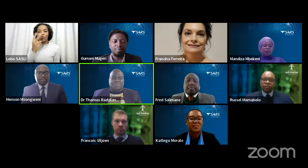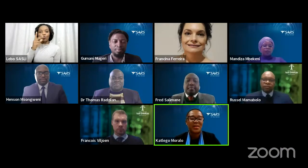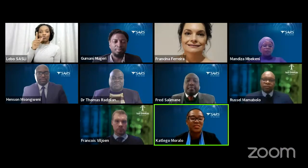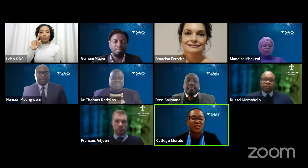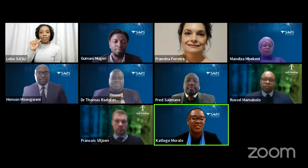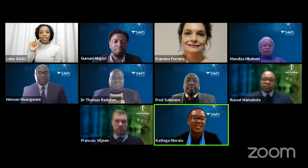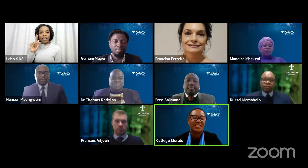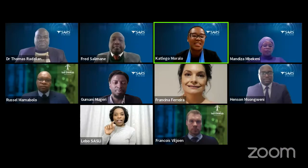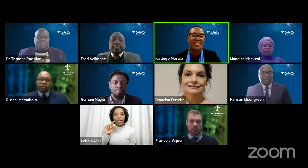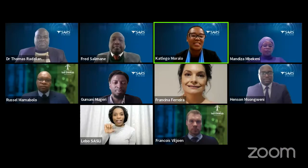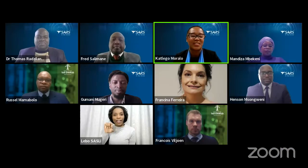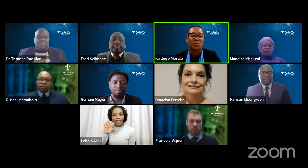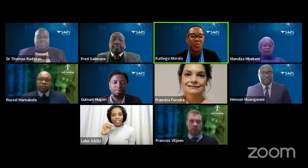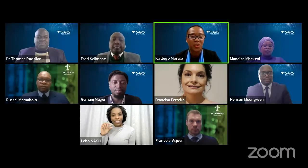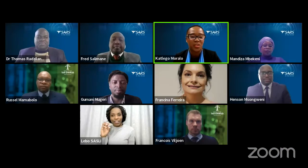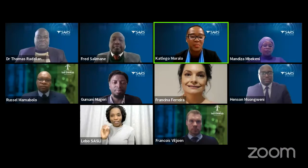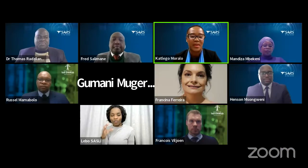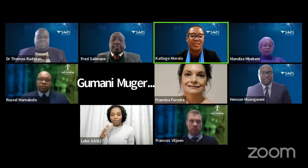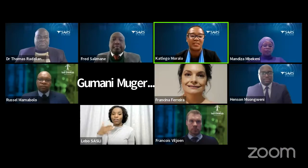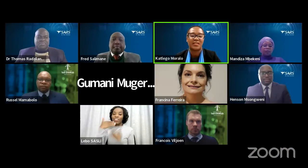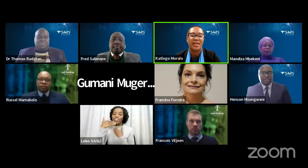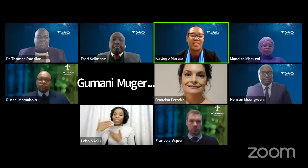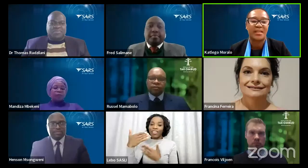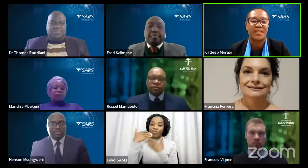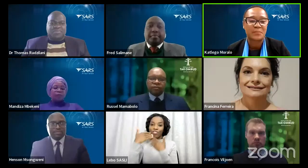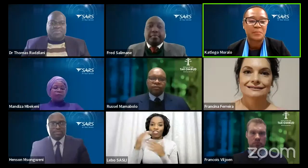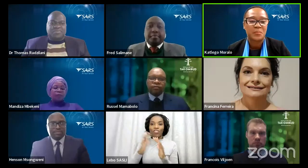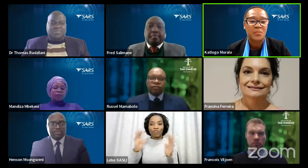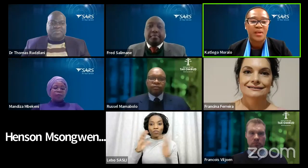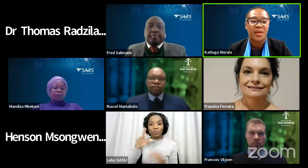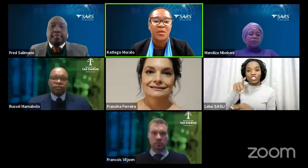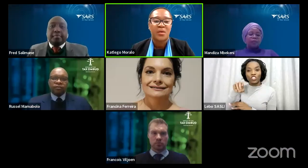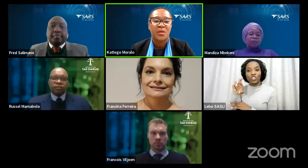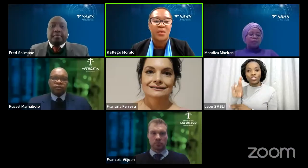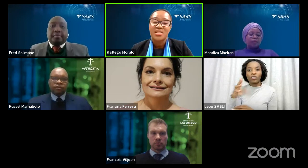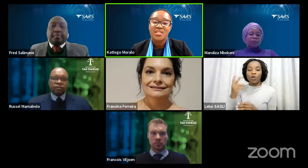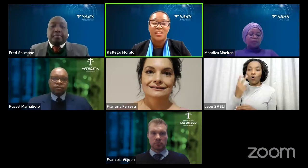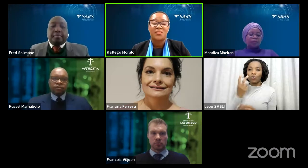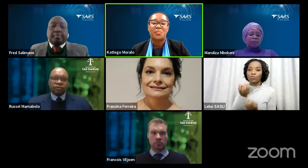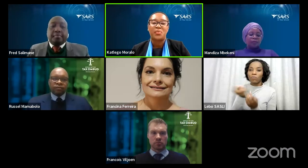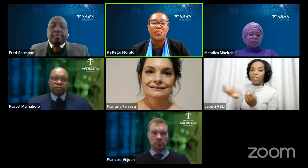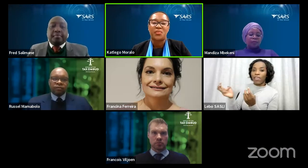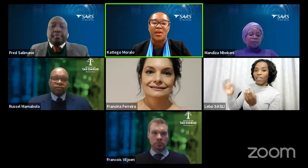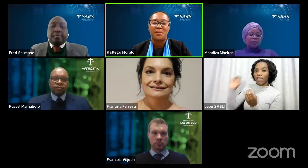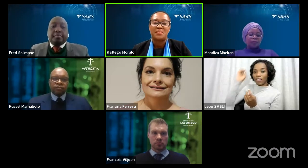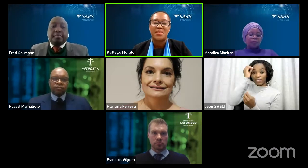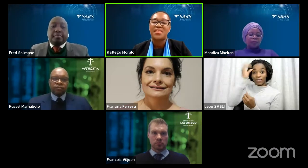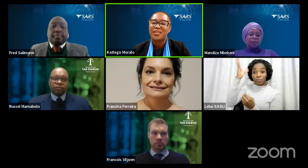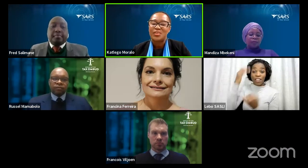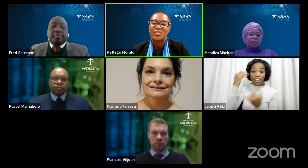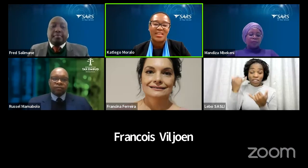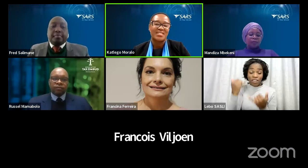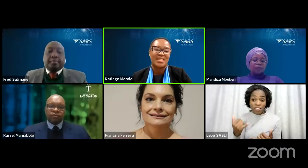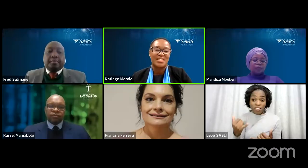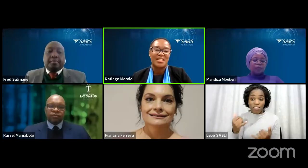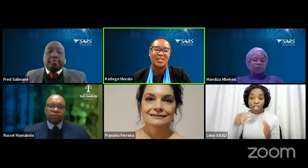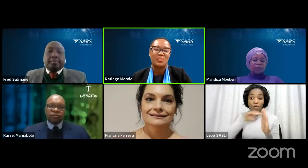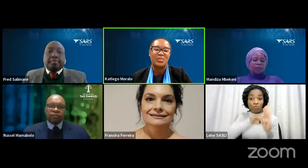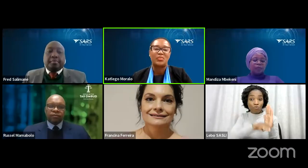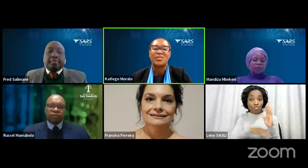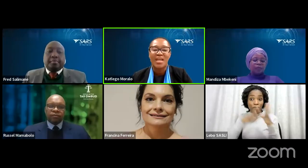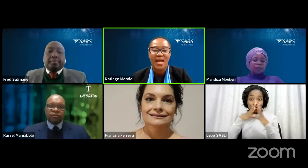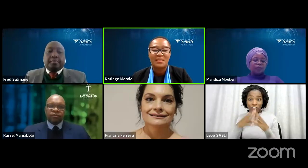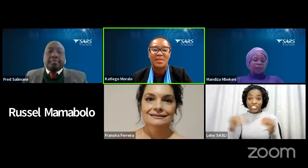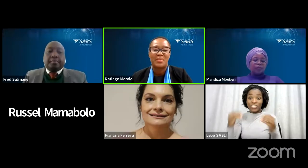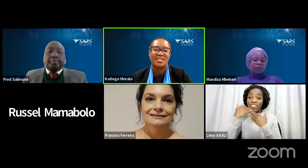Thank you very much, Dr. Radzelani, and to all the panel experts. We have reached the end of our program. Thank you, ladies and